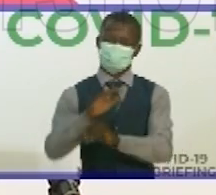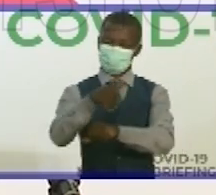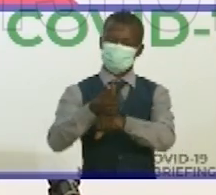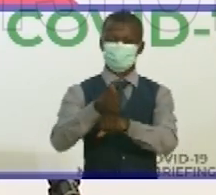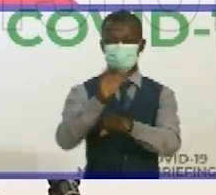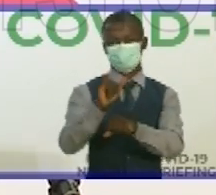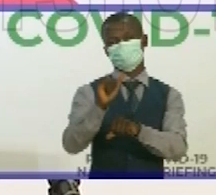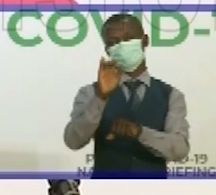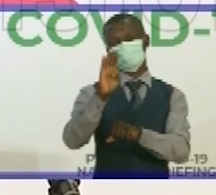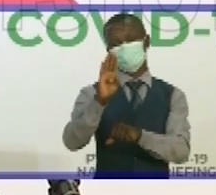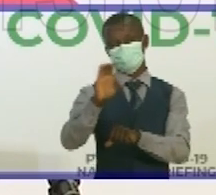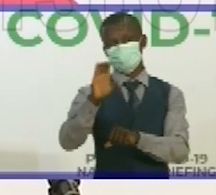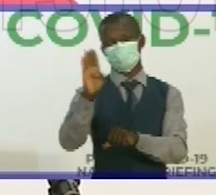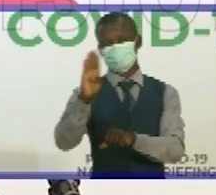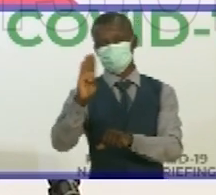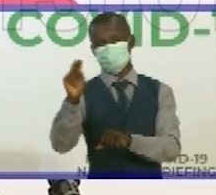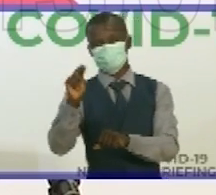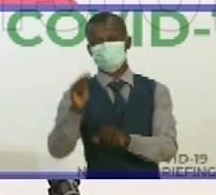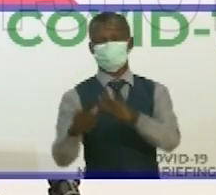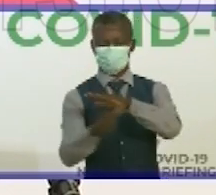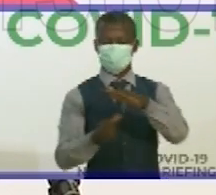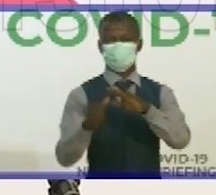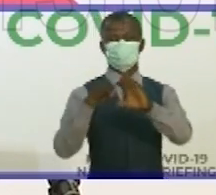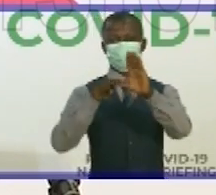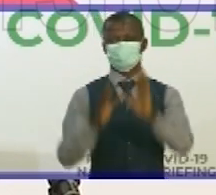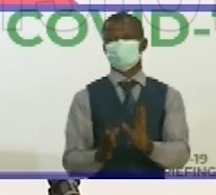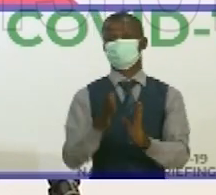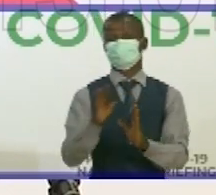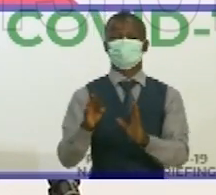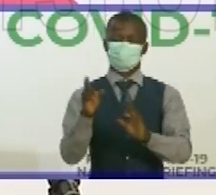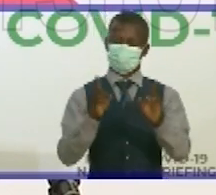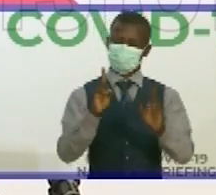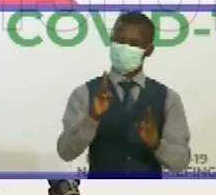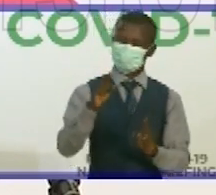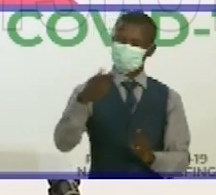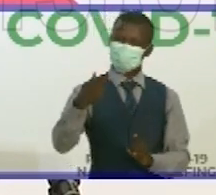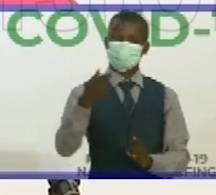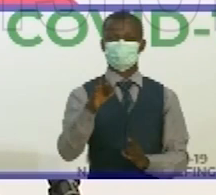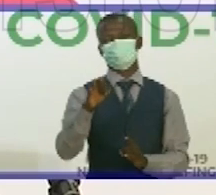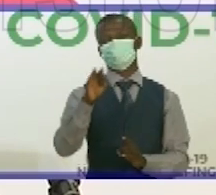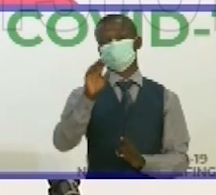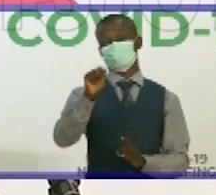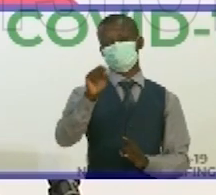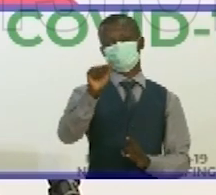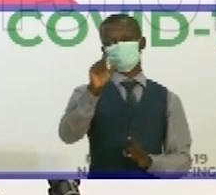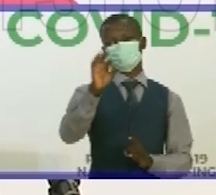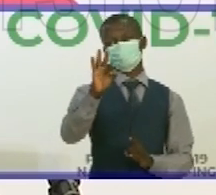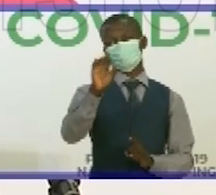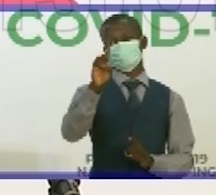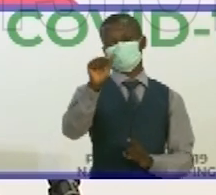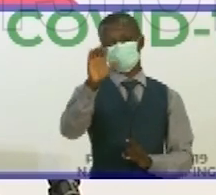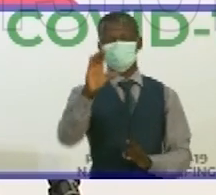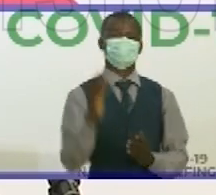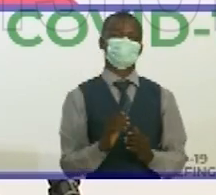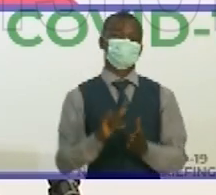of Nigeria, under the chairmanship of the Director General of NAFDAC. The body